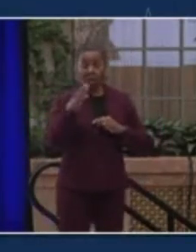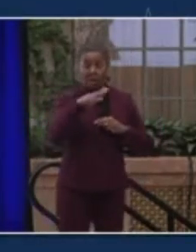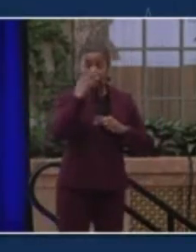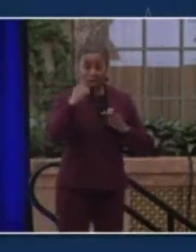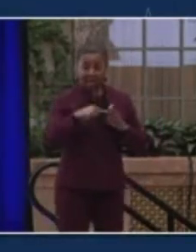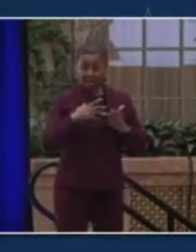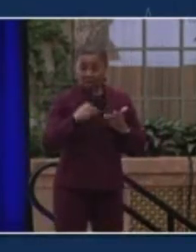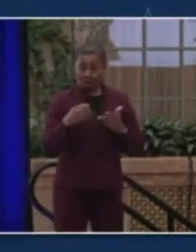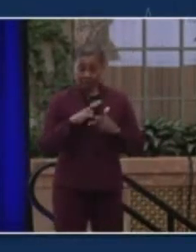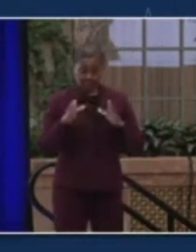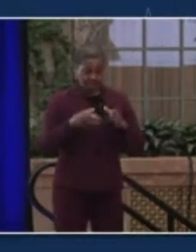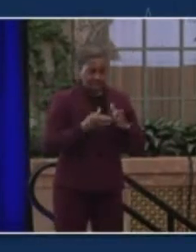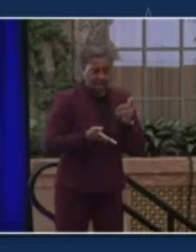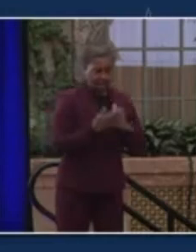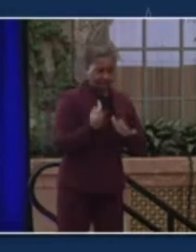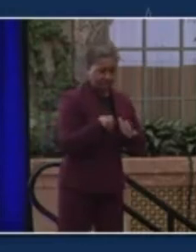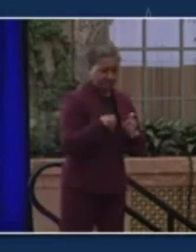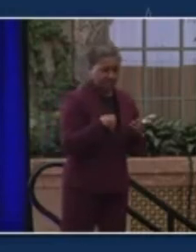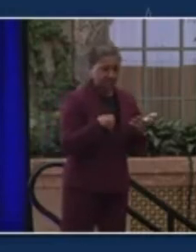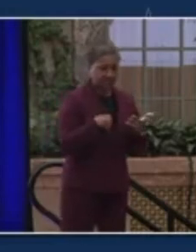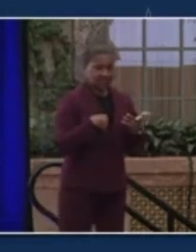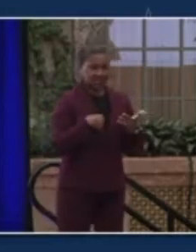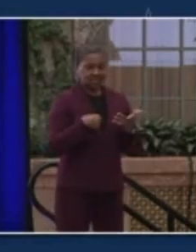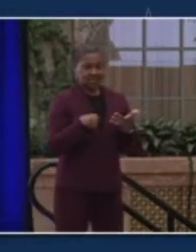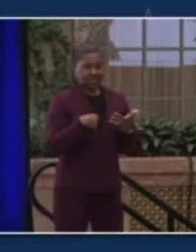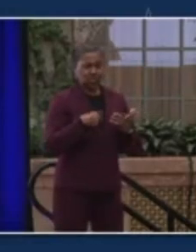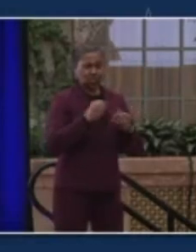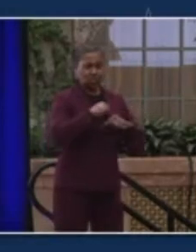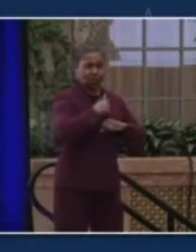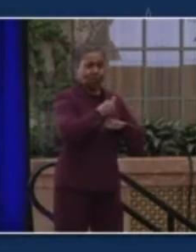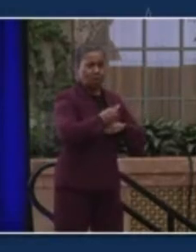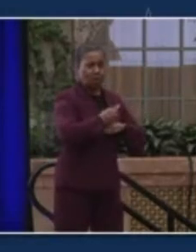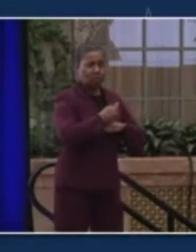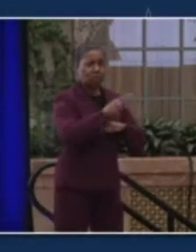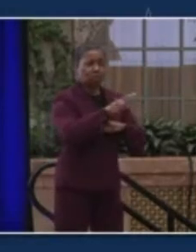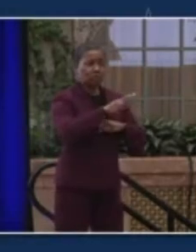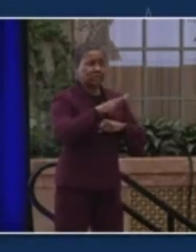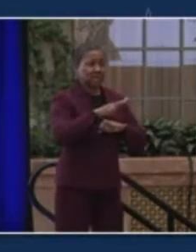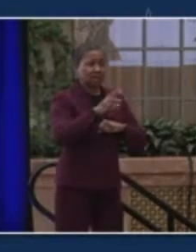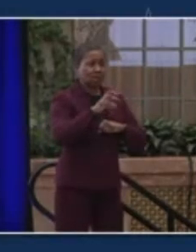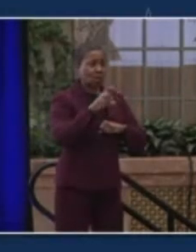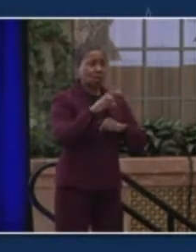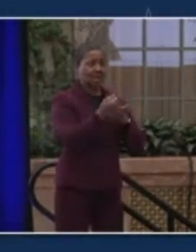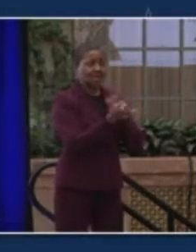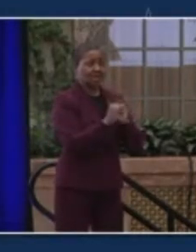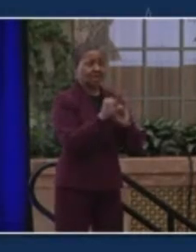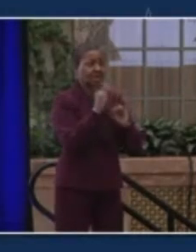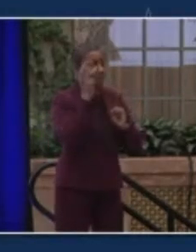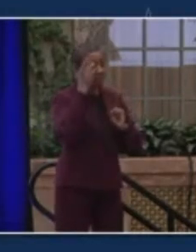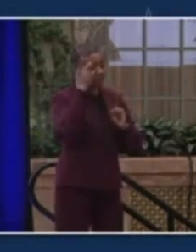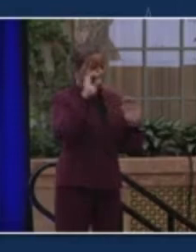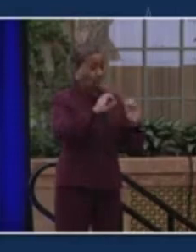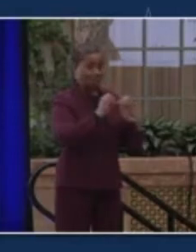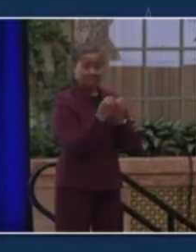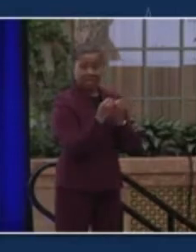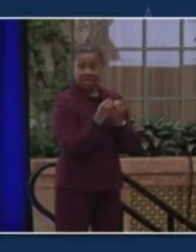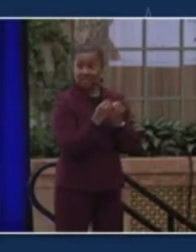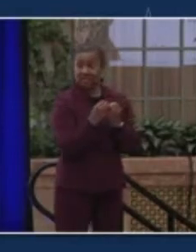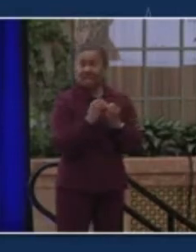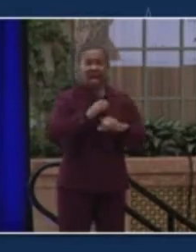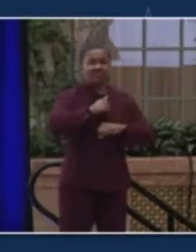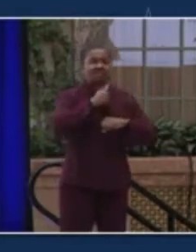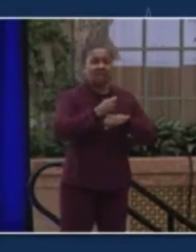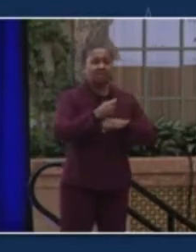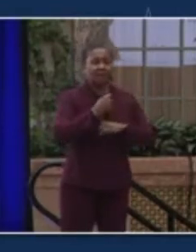whites and helped us, inspired us to form the 22nd Ward Independent Political Organization founded by